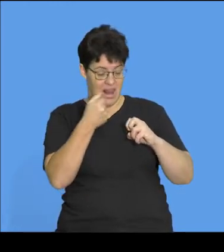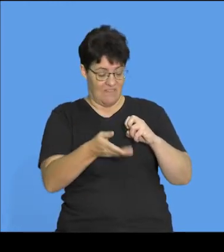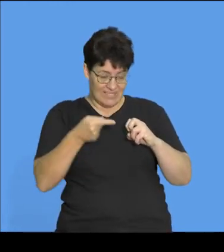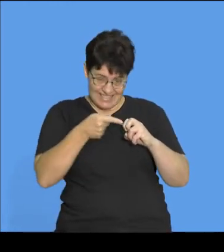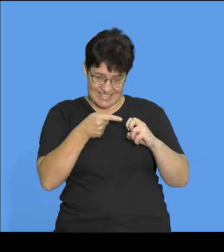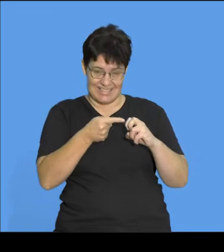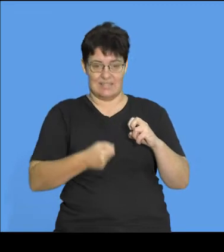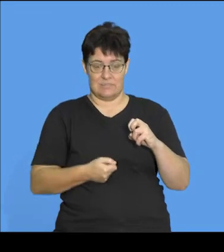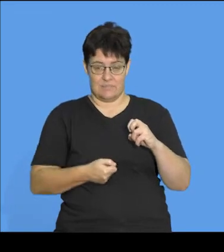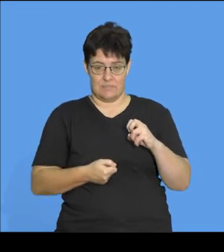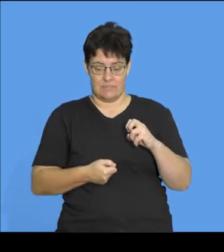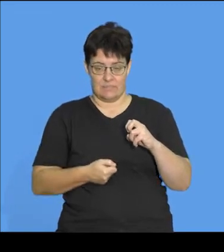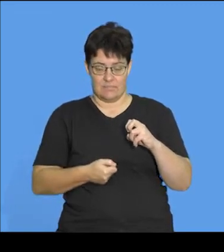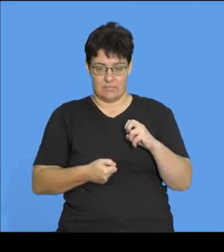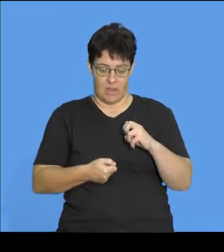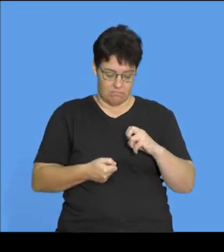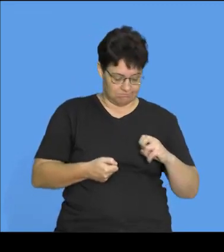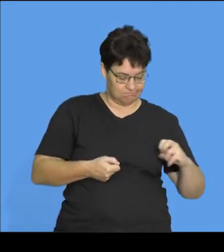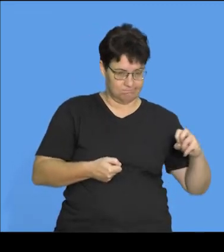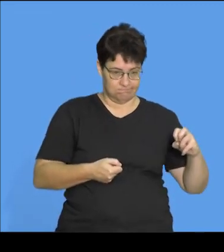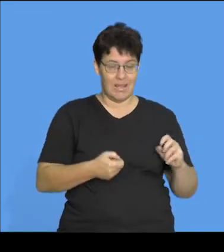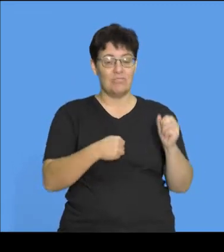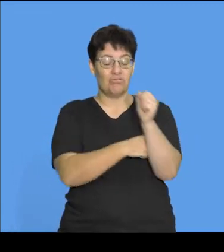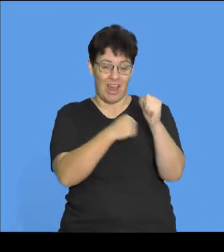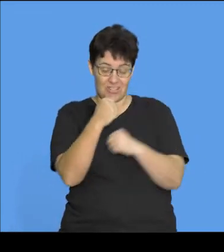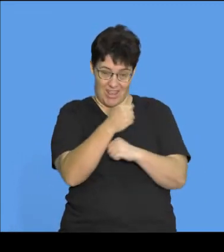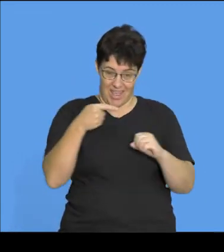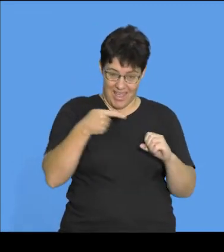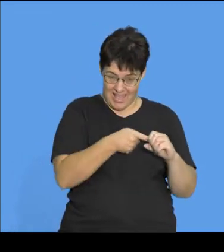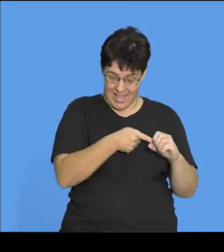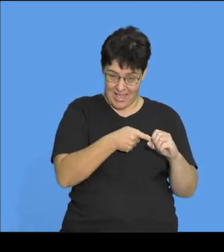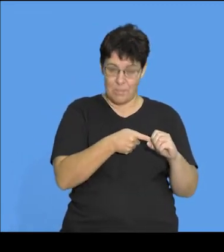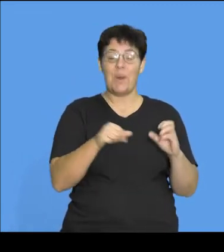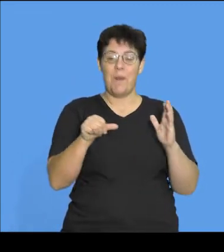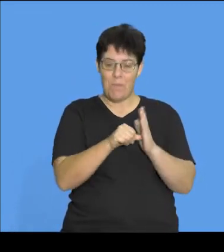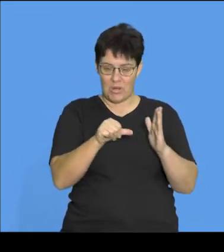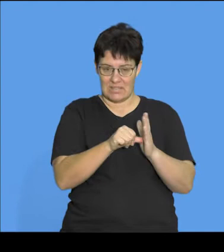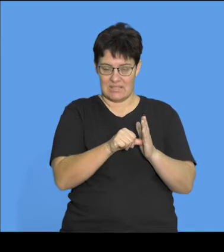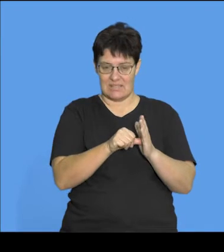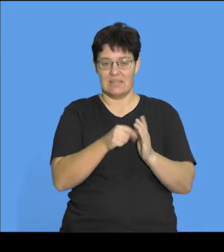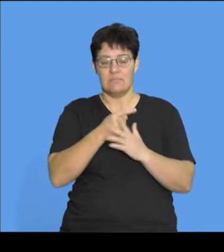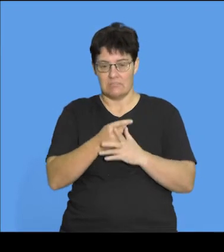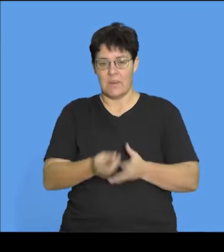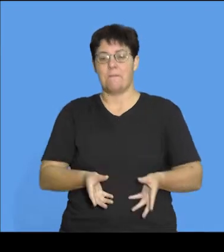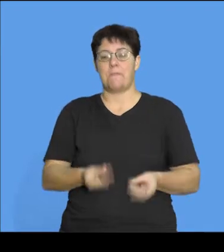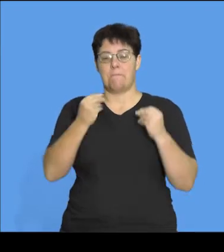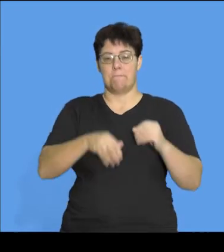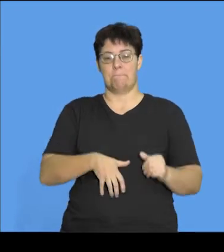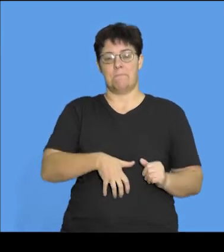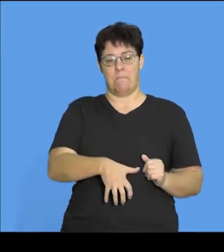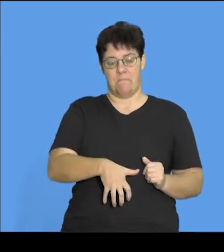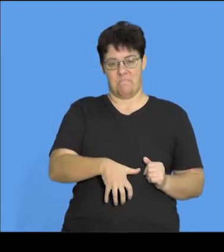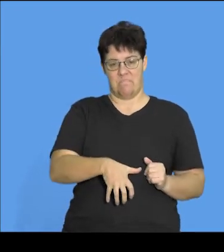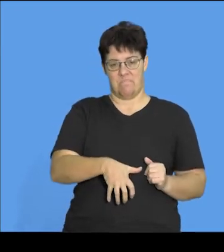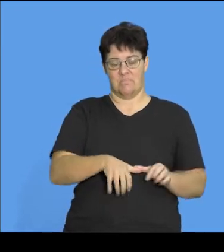the corpus luteum. And this is the structure that is essential for the conception to occur and to maintain pregnancy, because